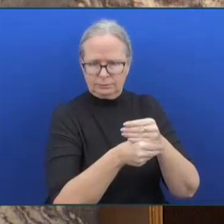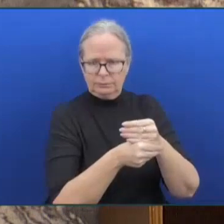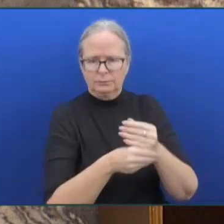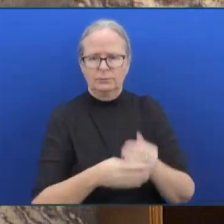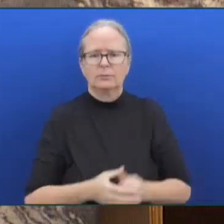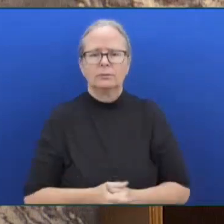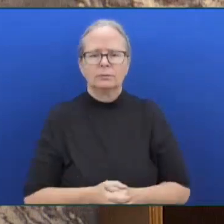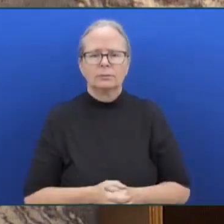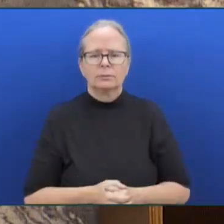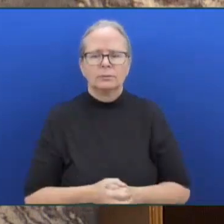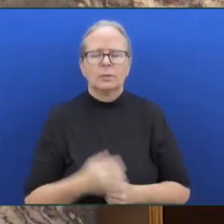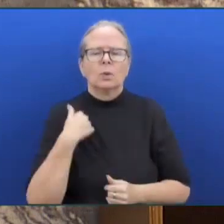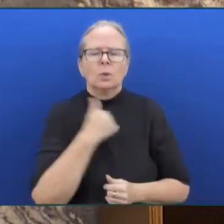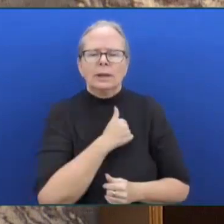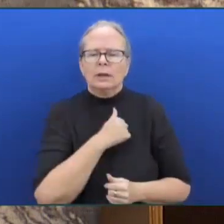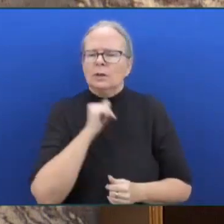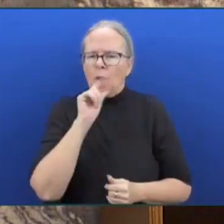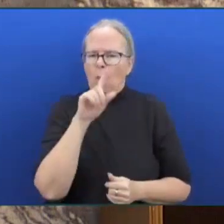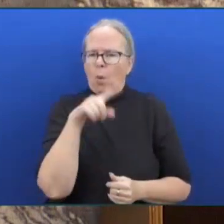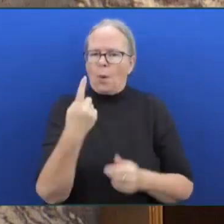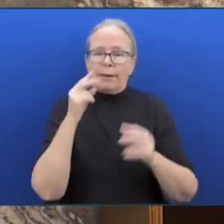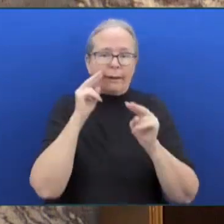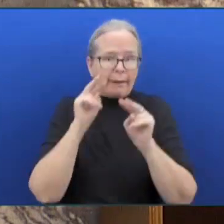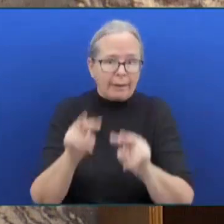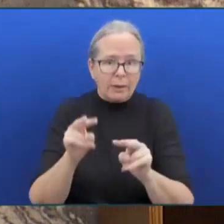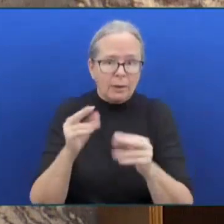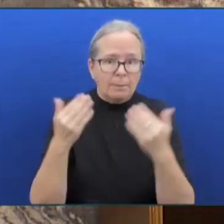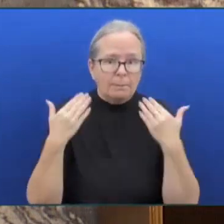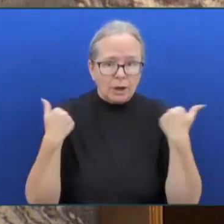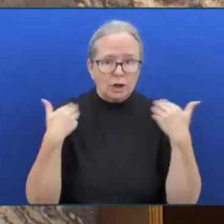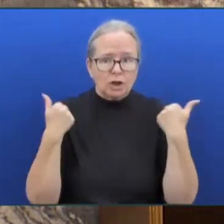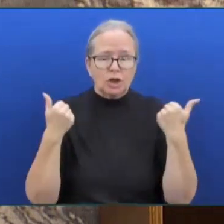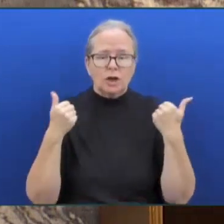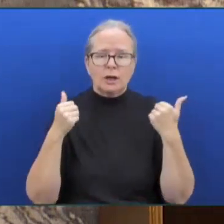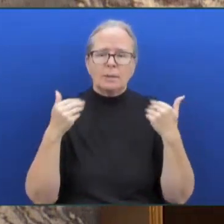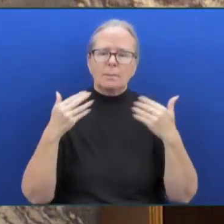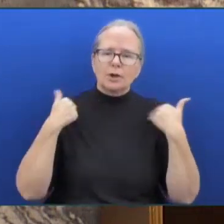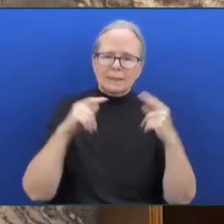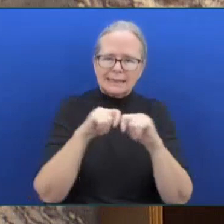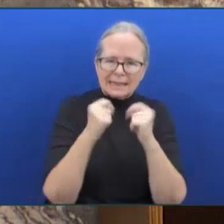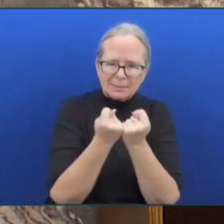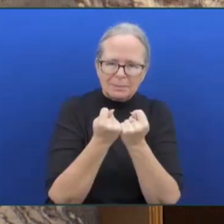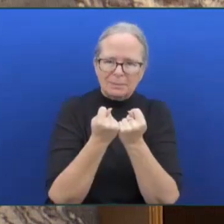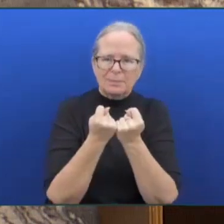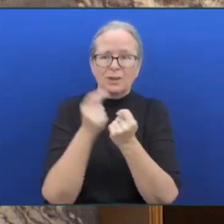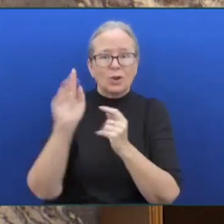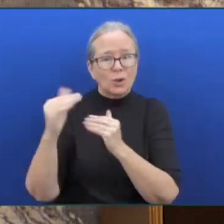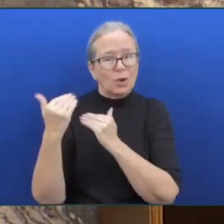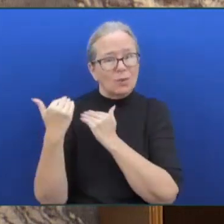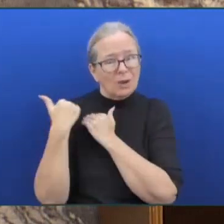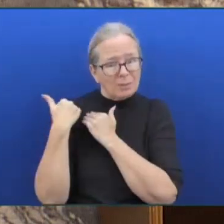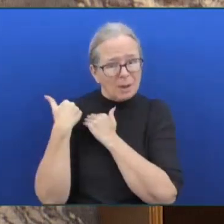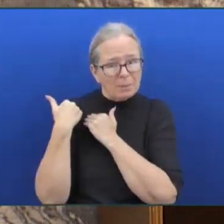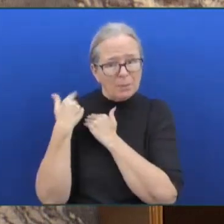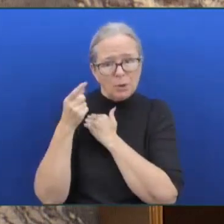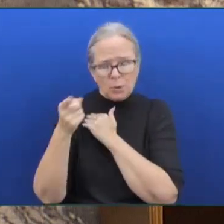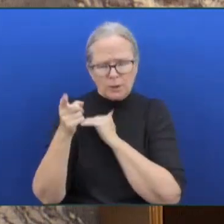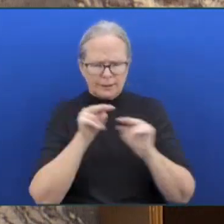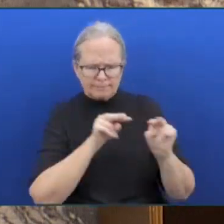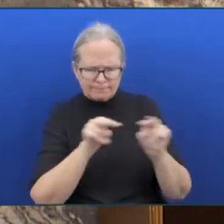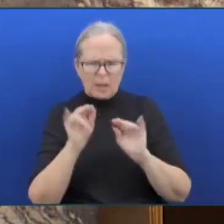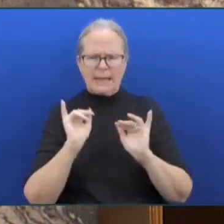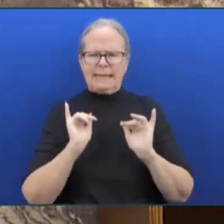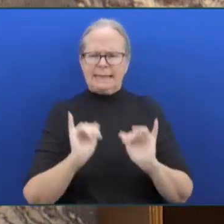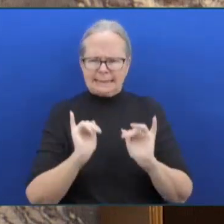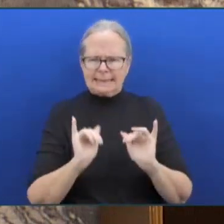minister's responsibility. And having the minister reflect is not enough. She needs to have stepped up and fixed this. 18 months ago,